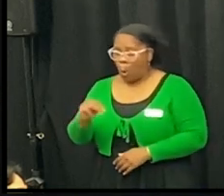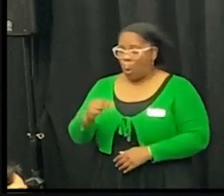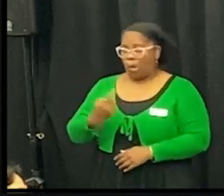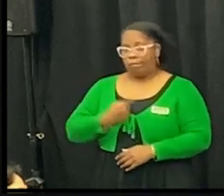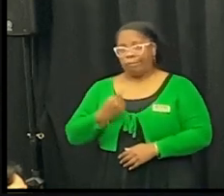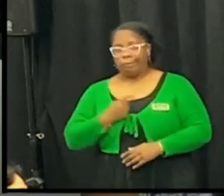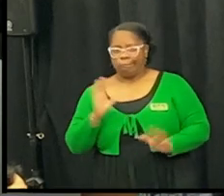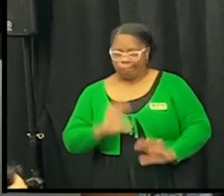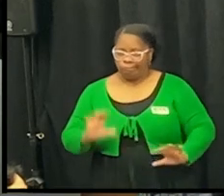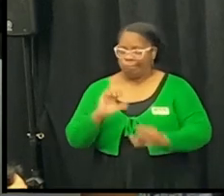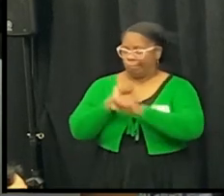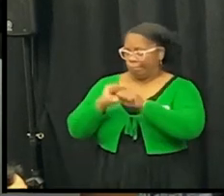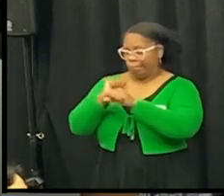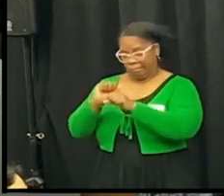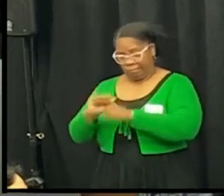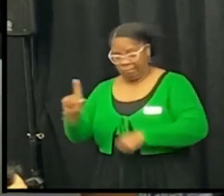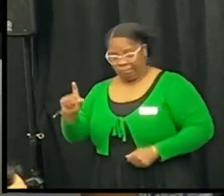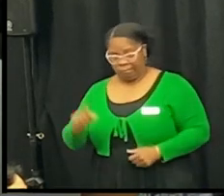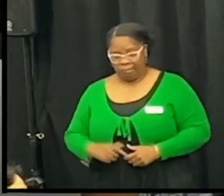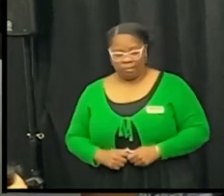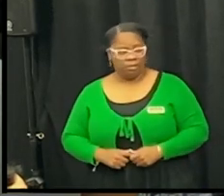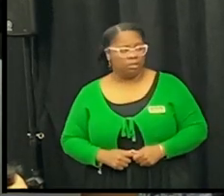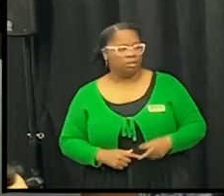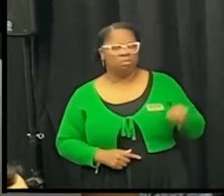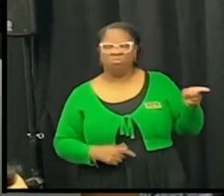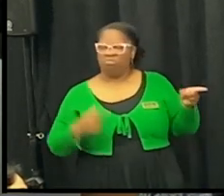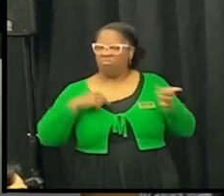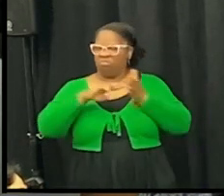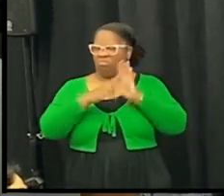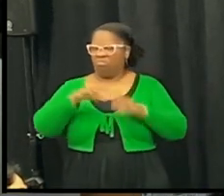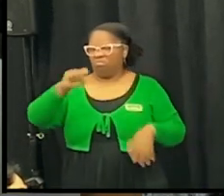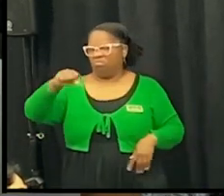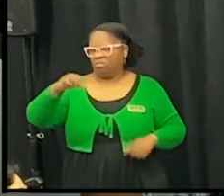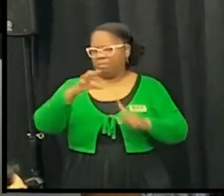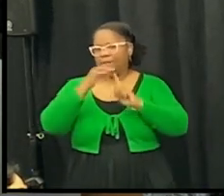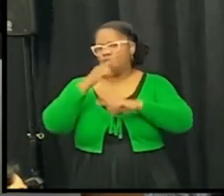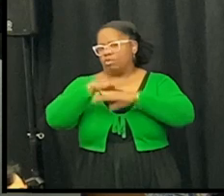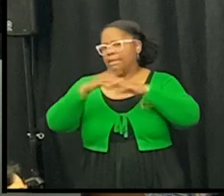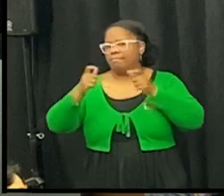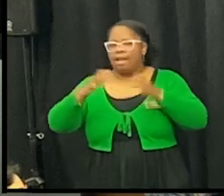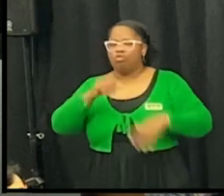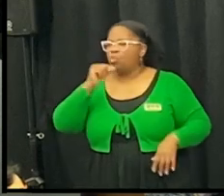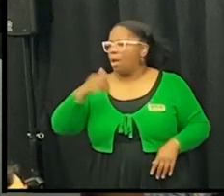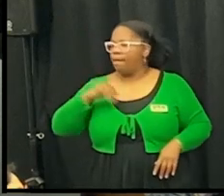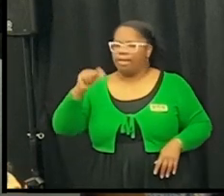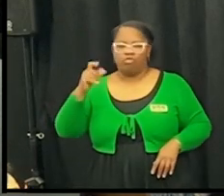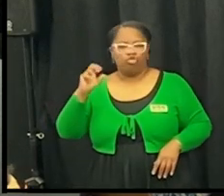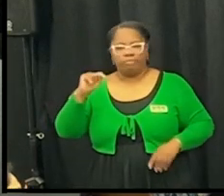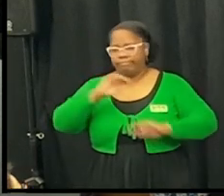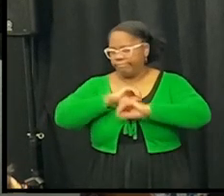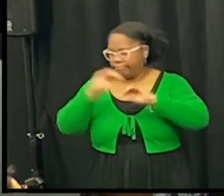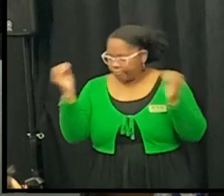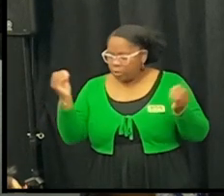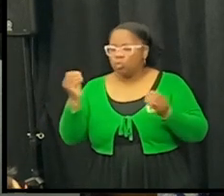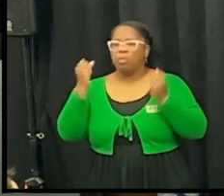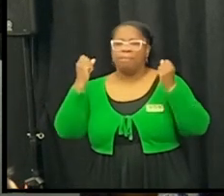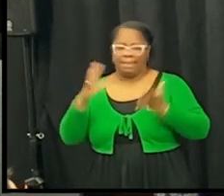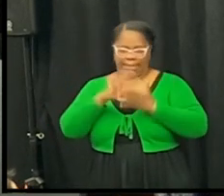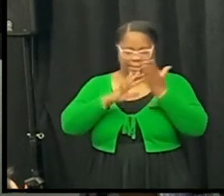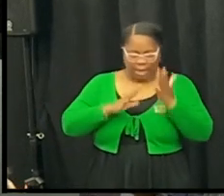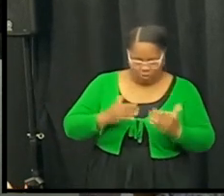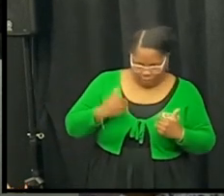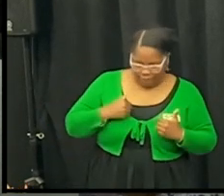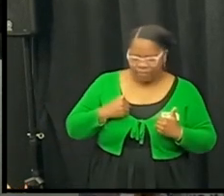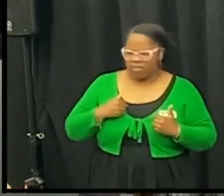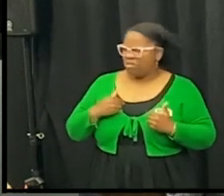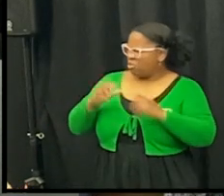yourselves. I mean, yeah, I mean, especially for stage managers, we don't have agents. So, like, a lot of designers do.